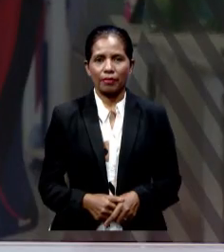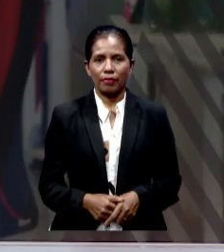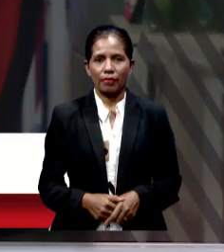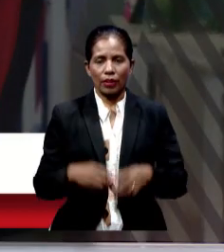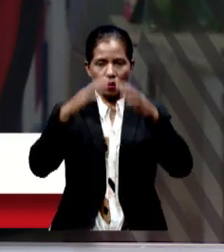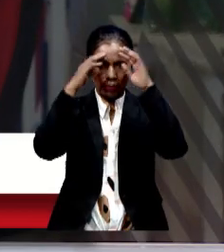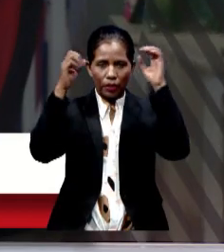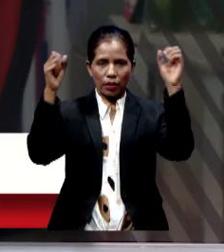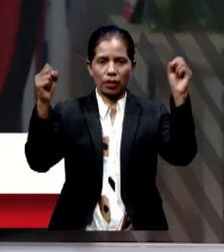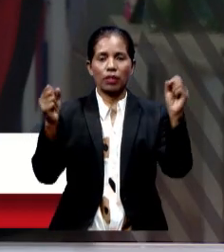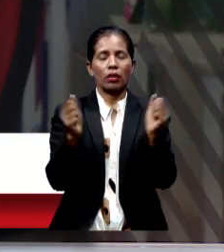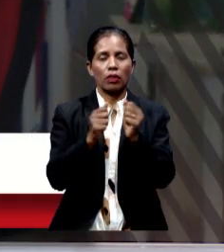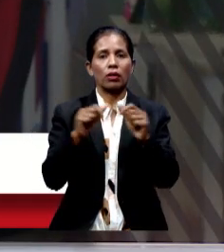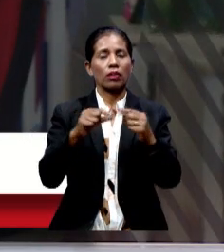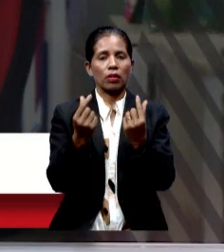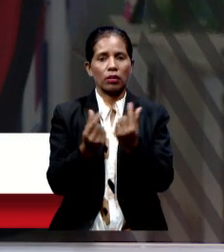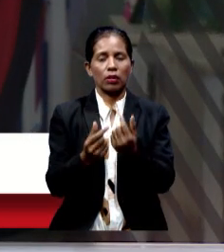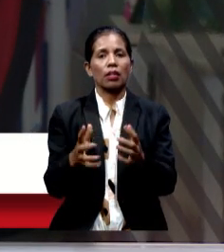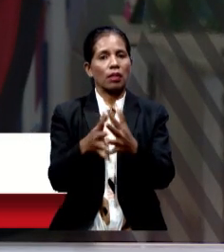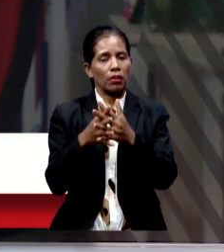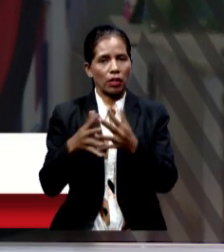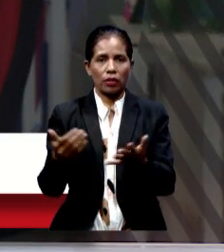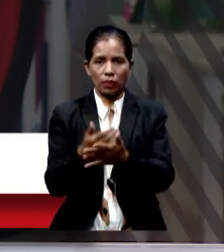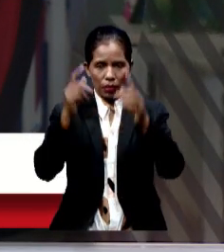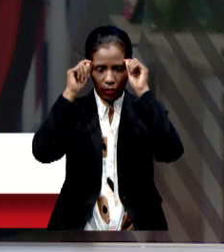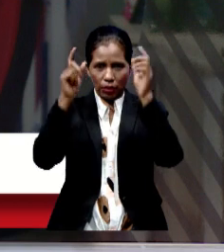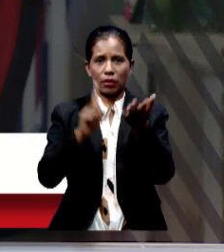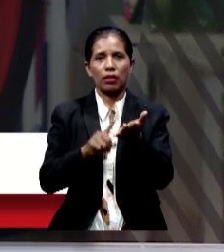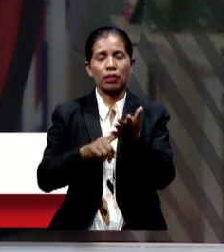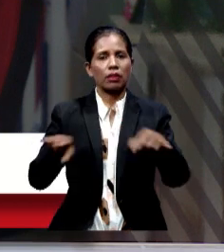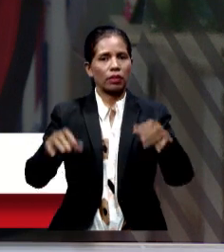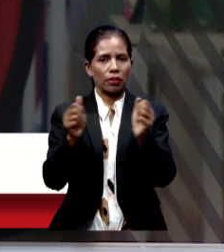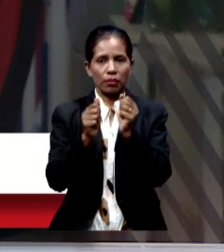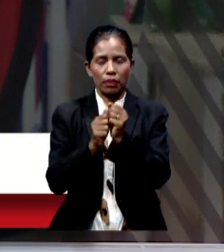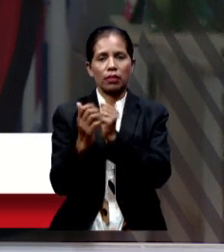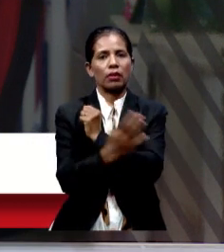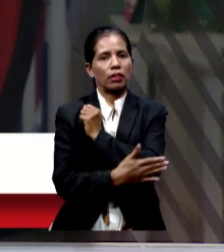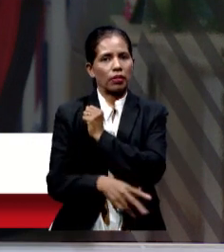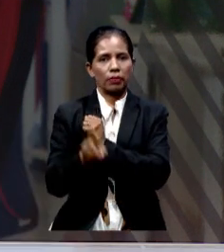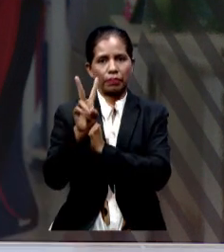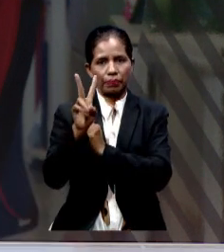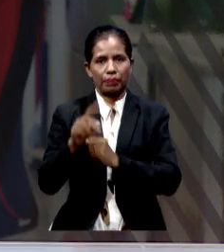Vice-president Republica ho Enkaregadu Negósiu Amerika Foun ba Timor-Leste diskute Kooperesaun Entre Nasaun Rua.